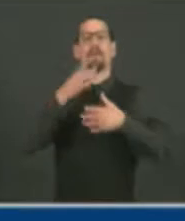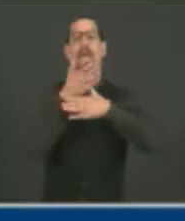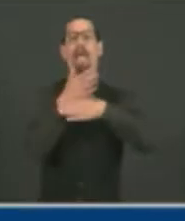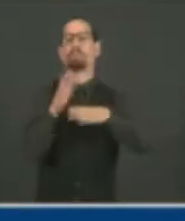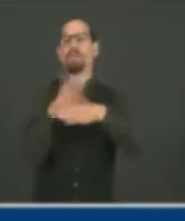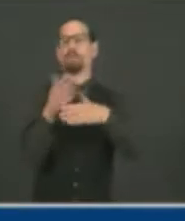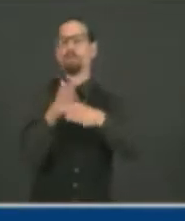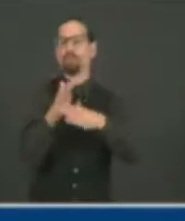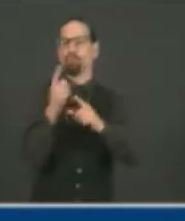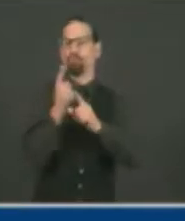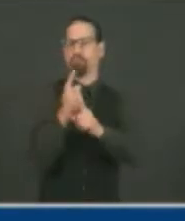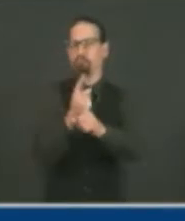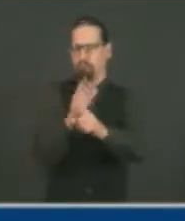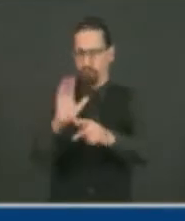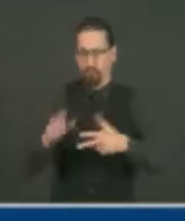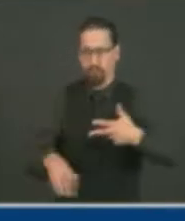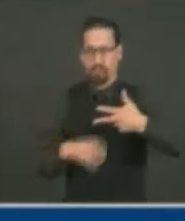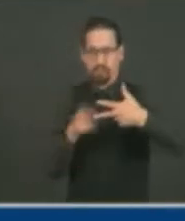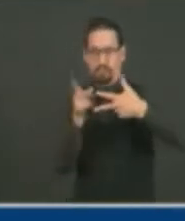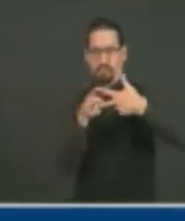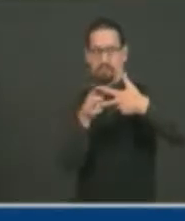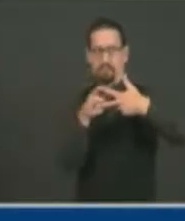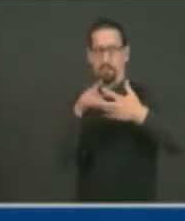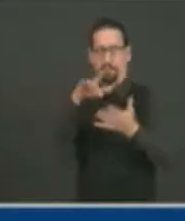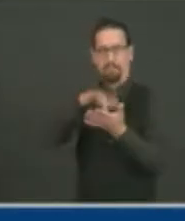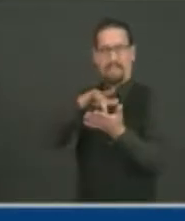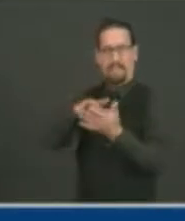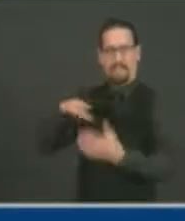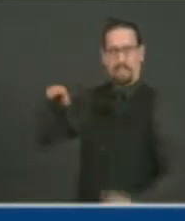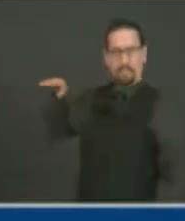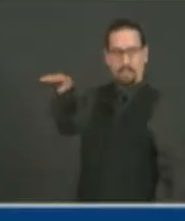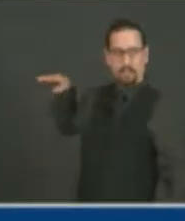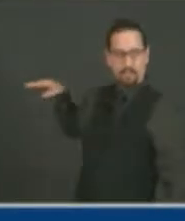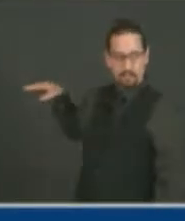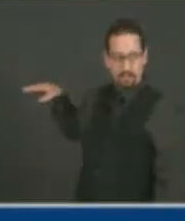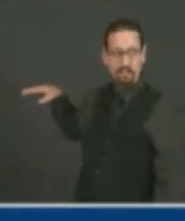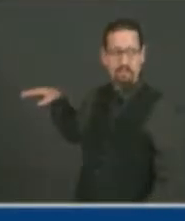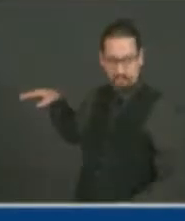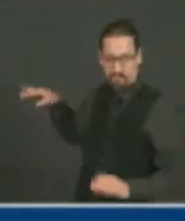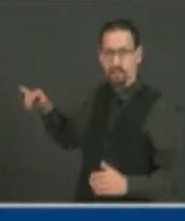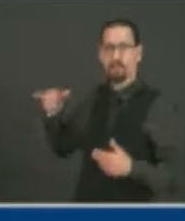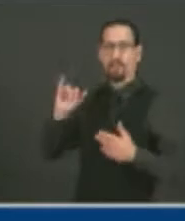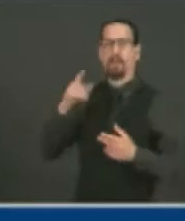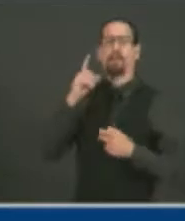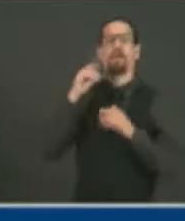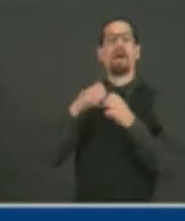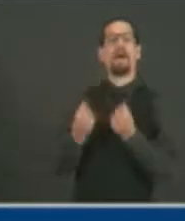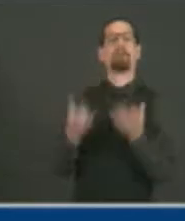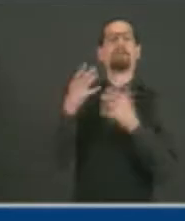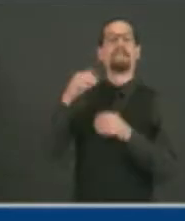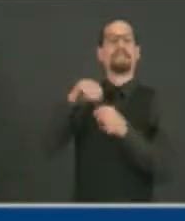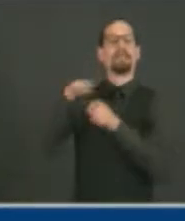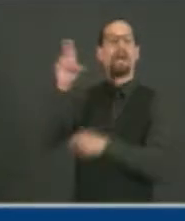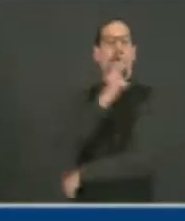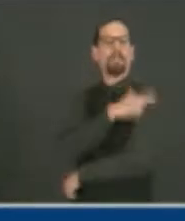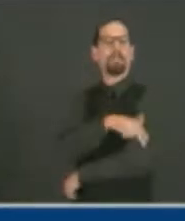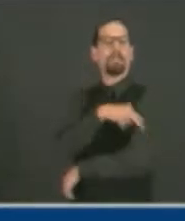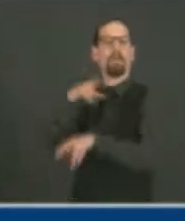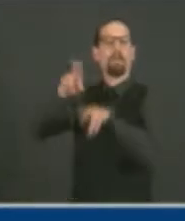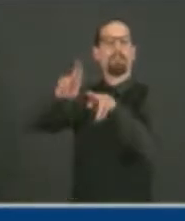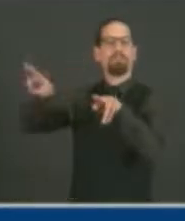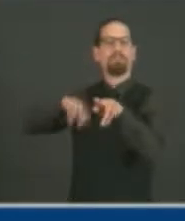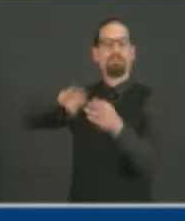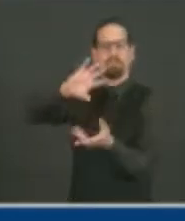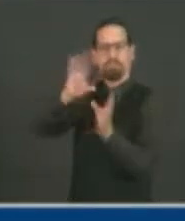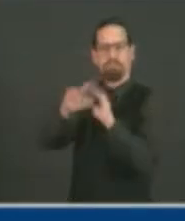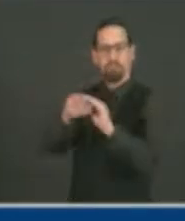per 100,000 people, population. So these are rates that we want to continue to